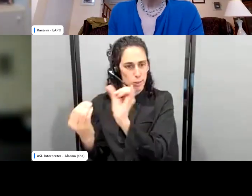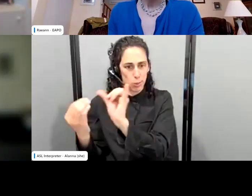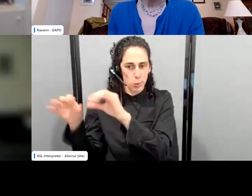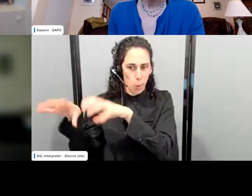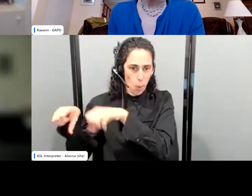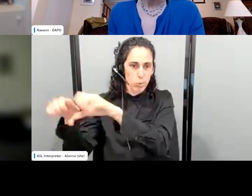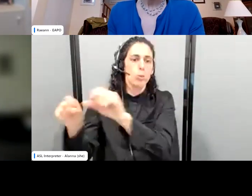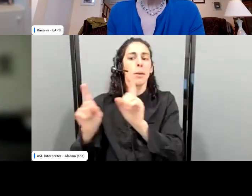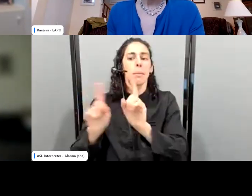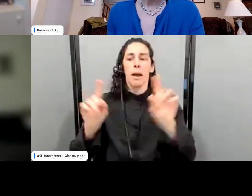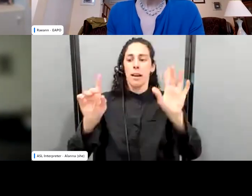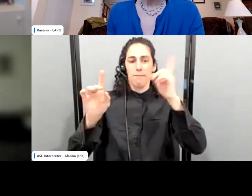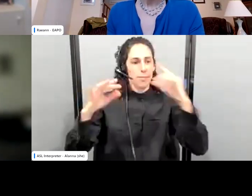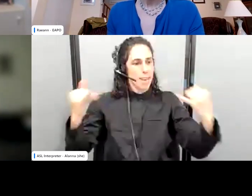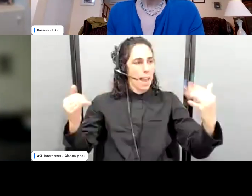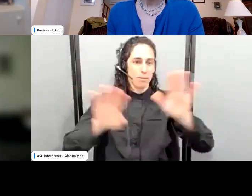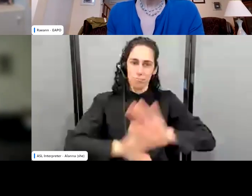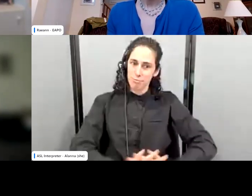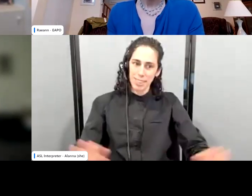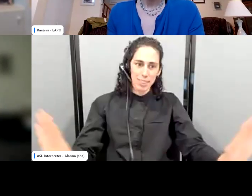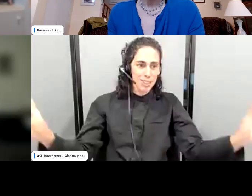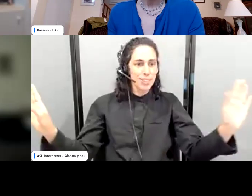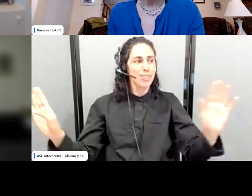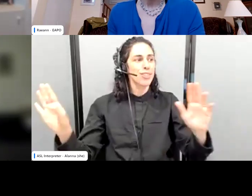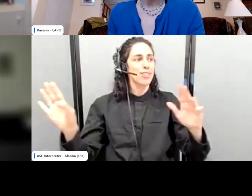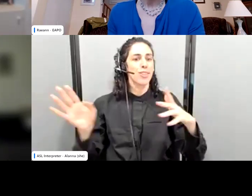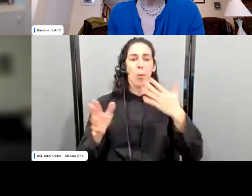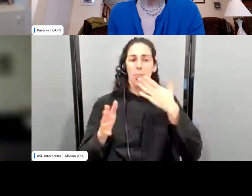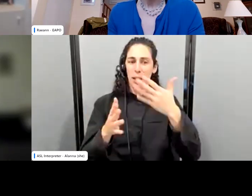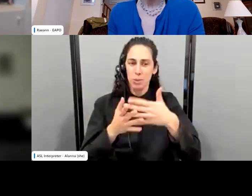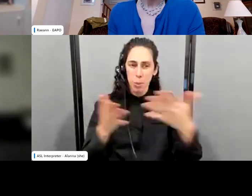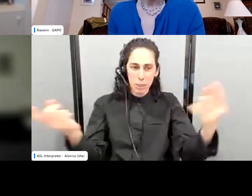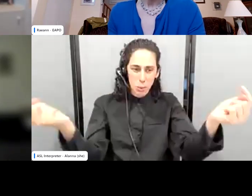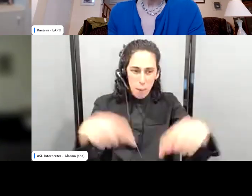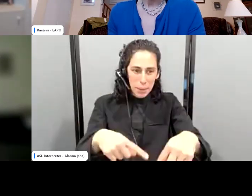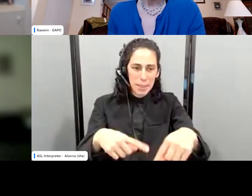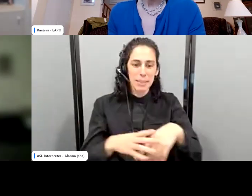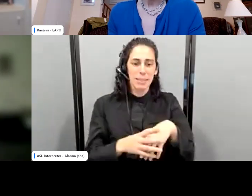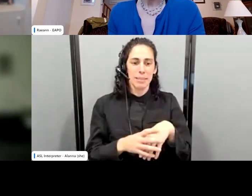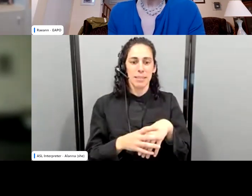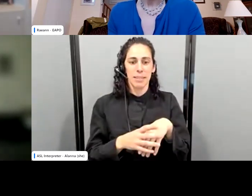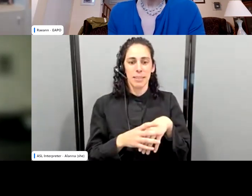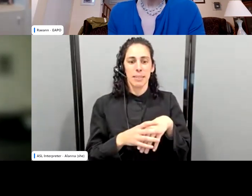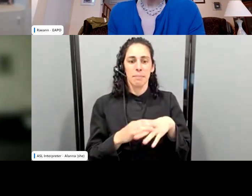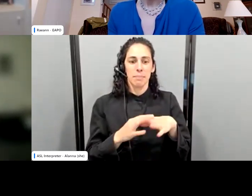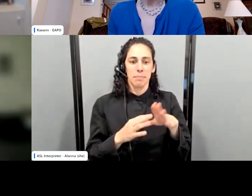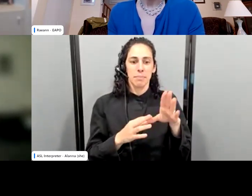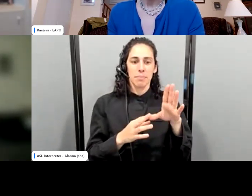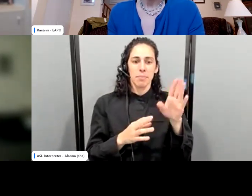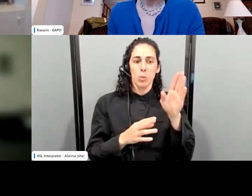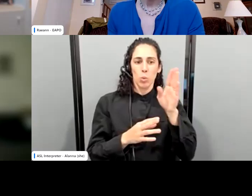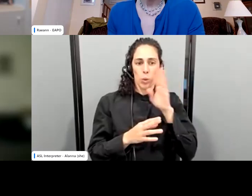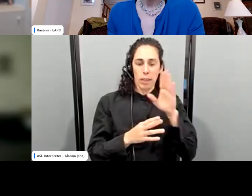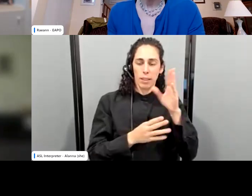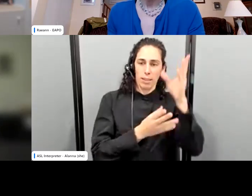much. Give us a day and we'll have it posted on our websites, hopefully where you can view it if you've missed some of the